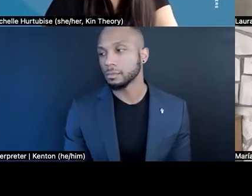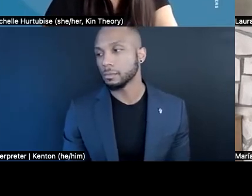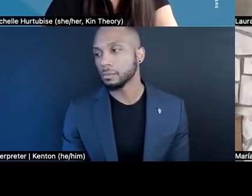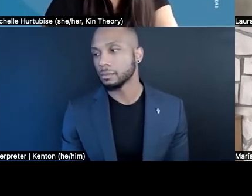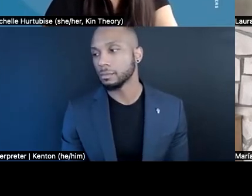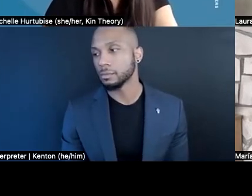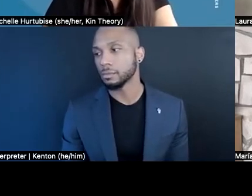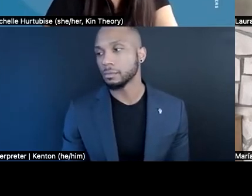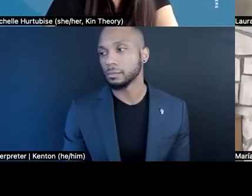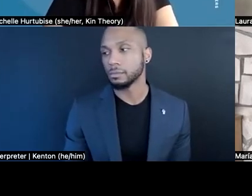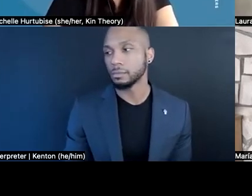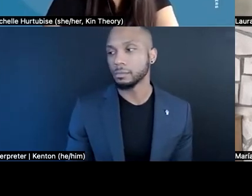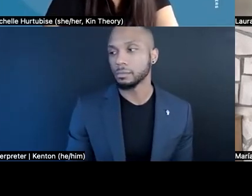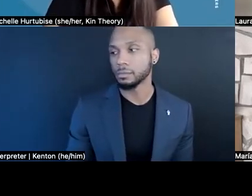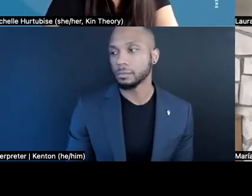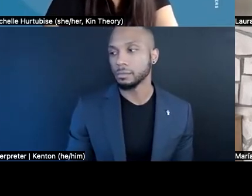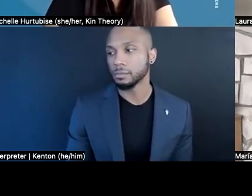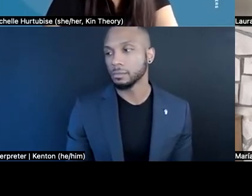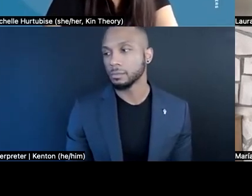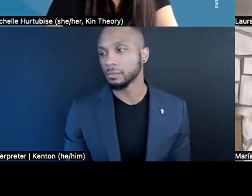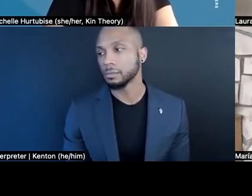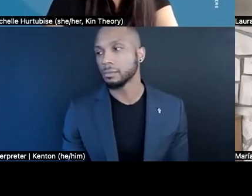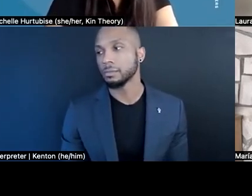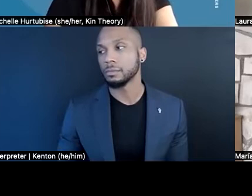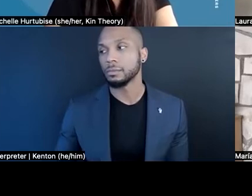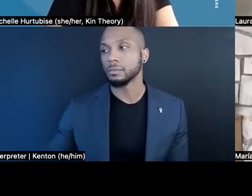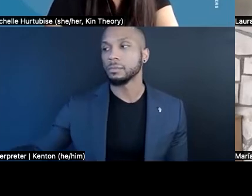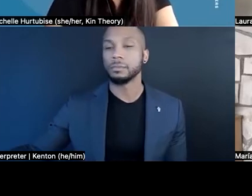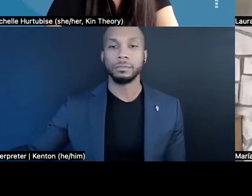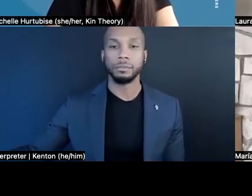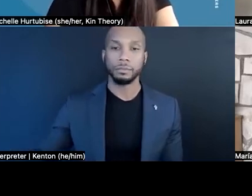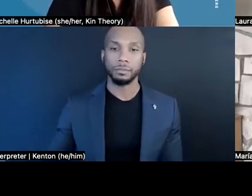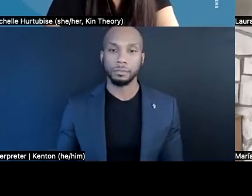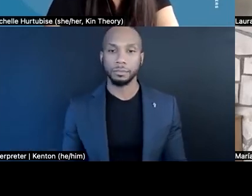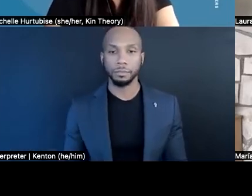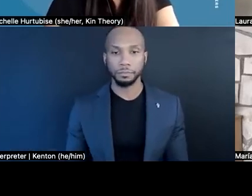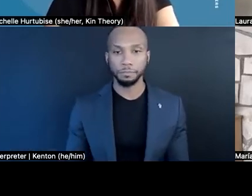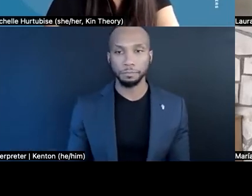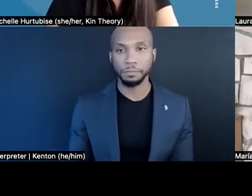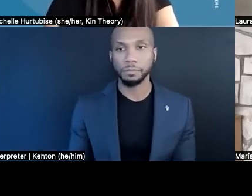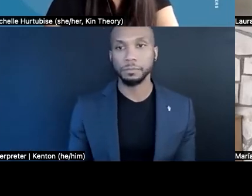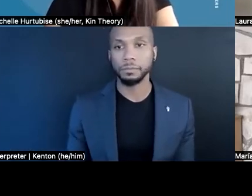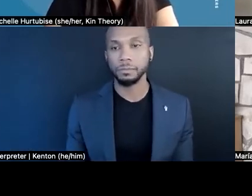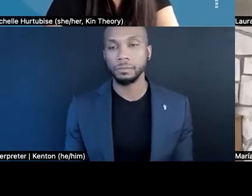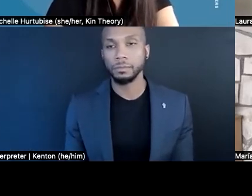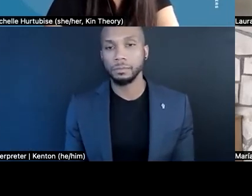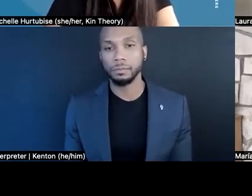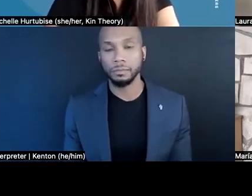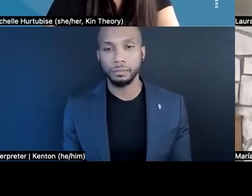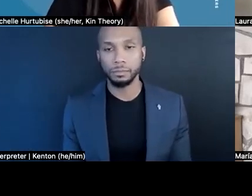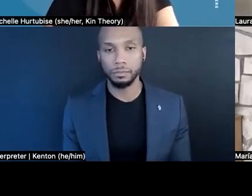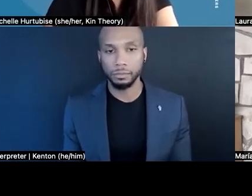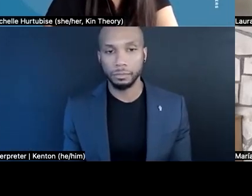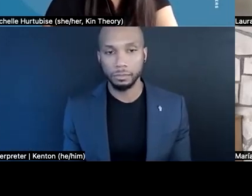to feel well, to feel comfortable. And so many of the other parts of our stories